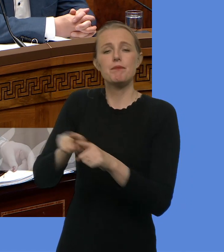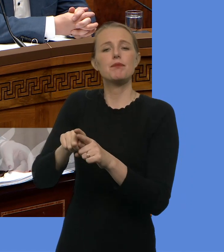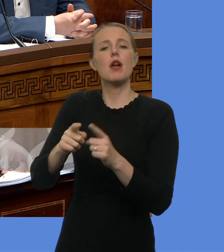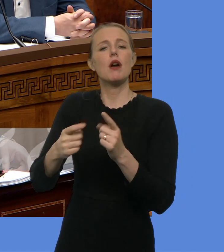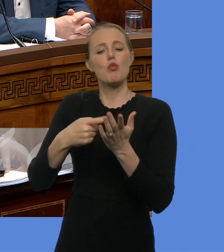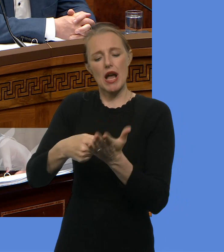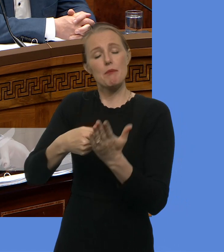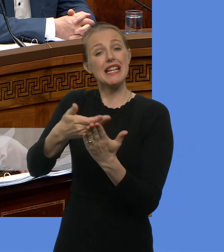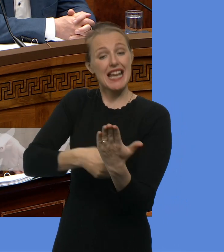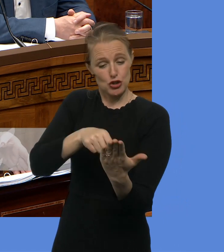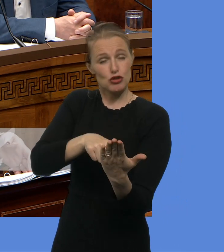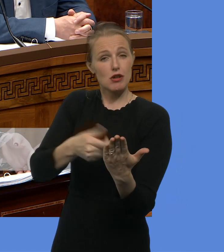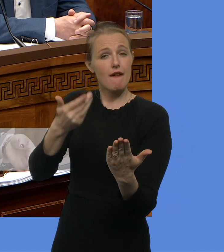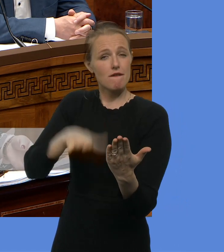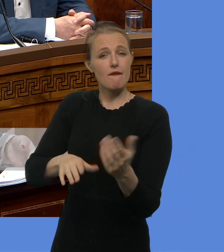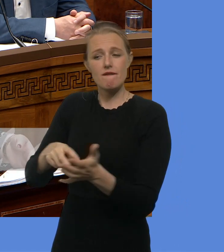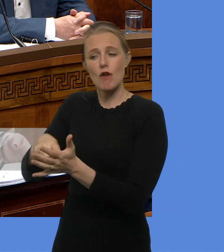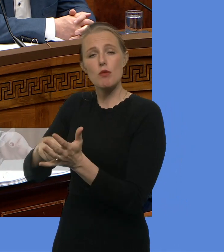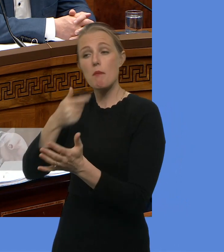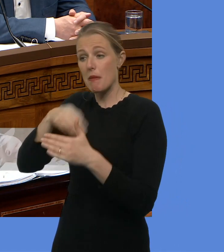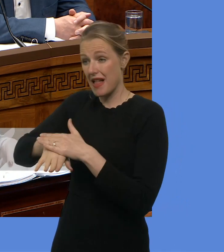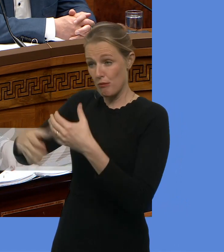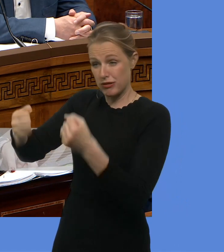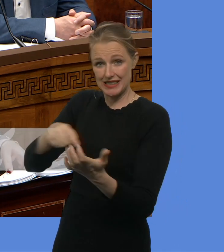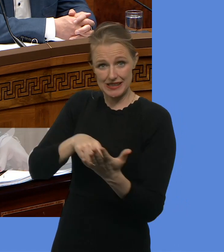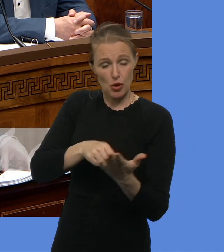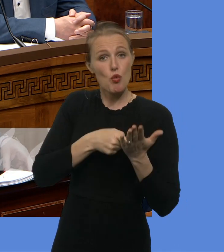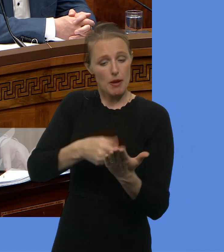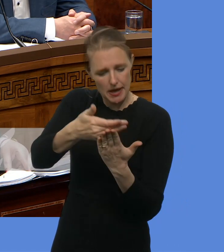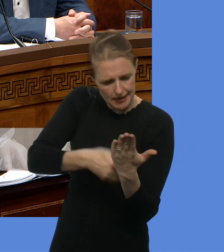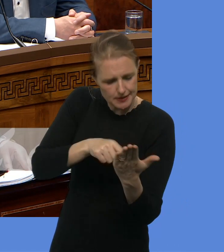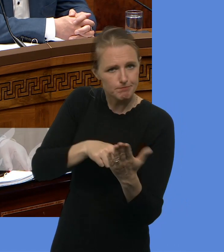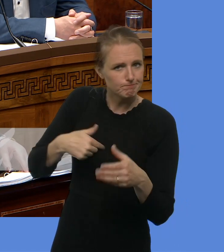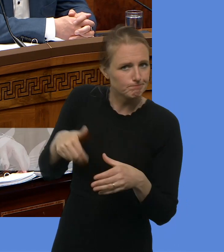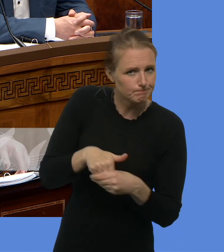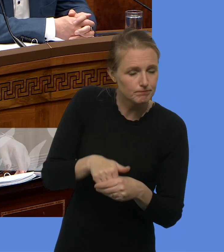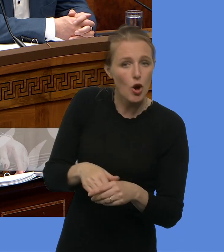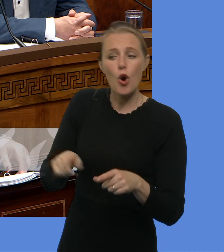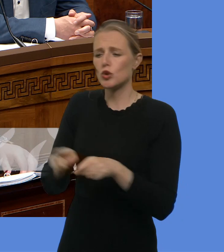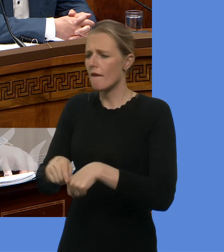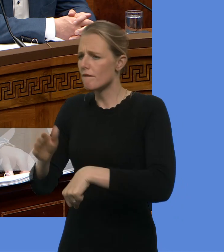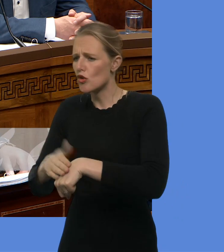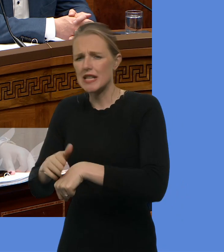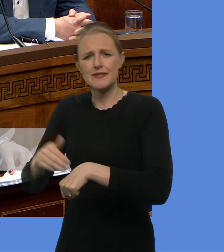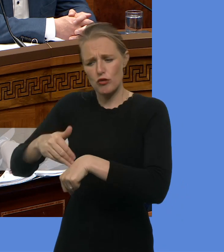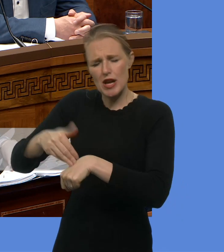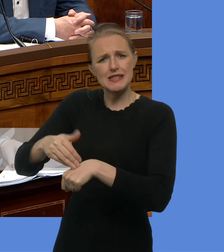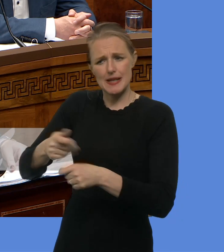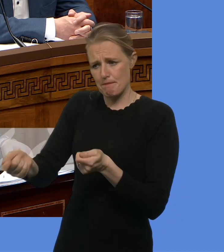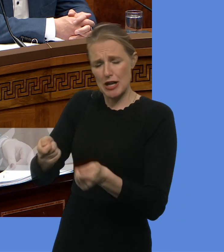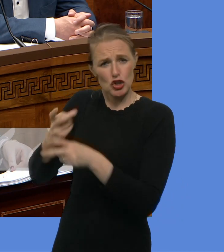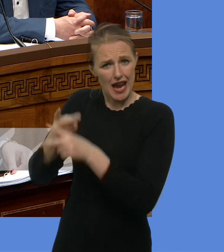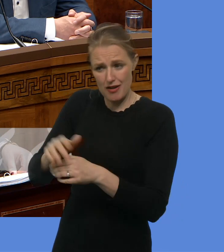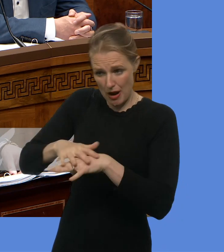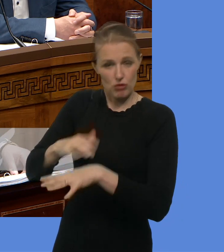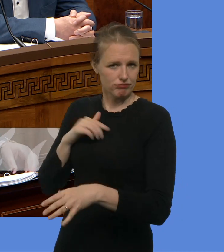of services to vulnerable people detained in Northern Ireland prisons, and representation on the Forensic Managed Care Network. While people in prison are